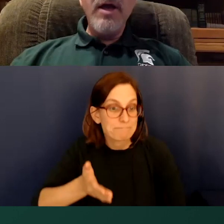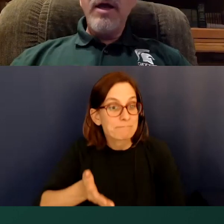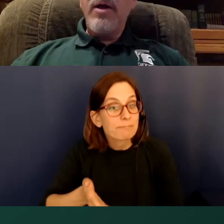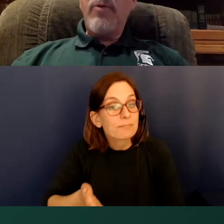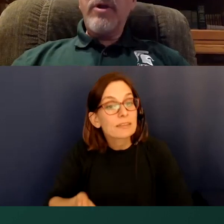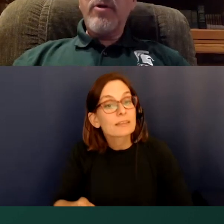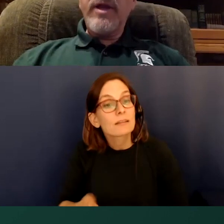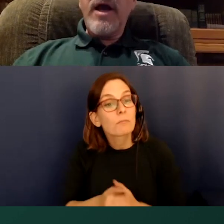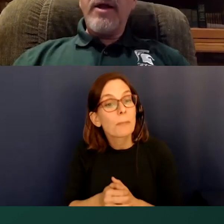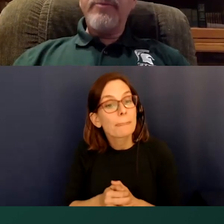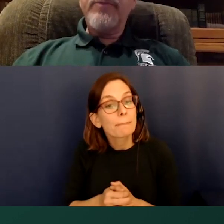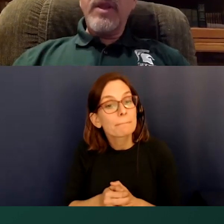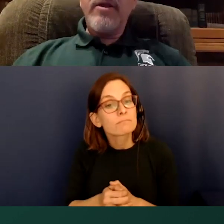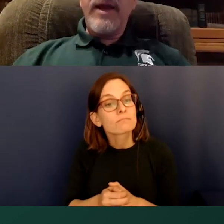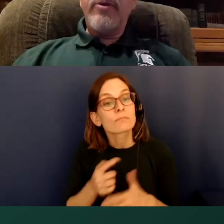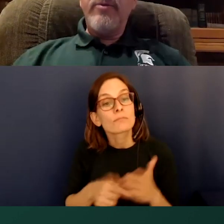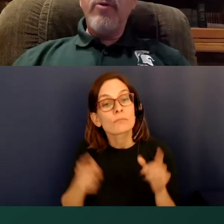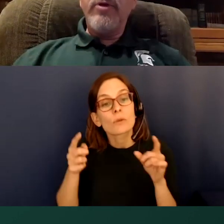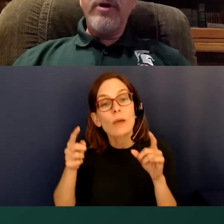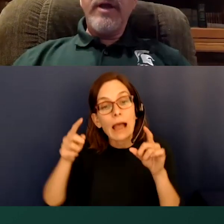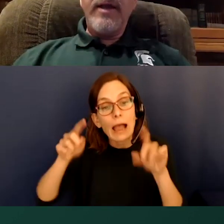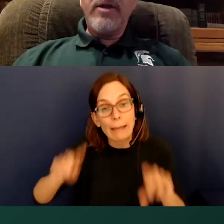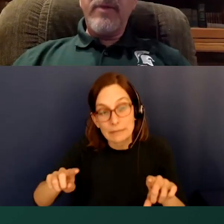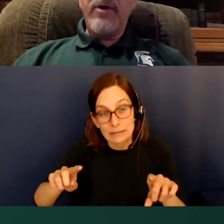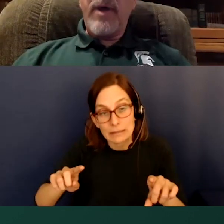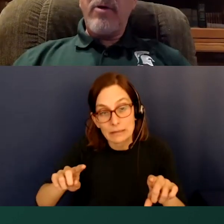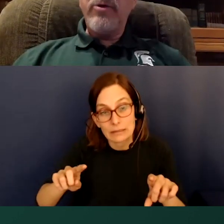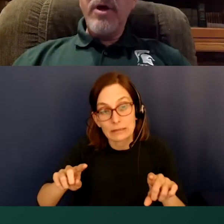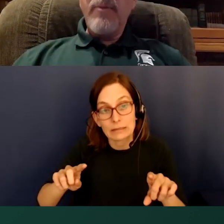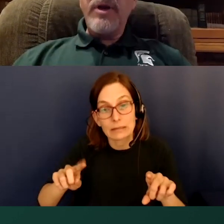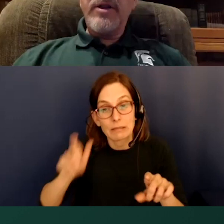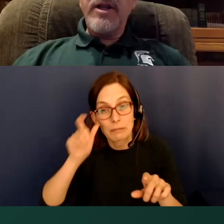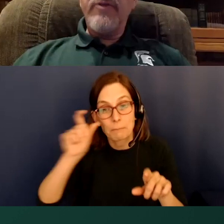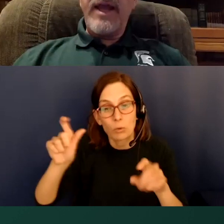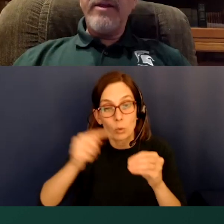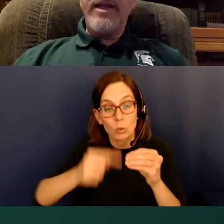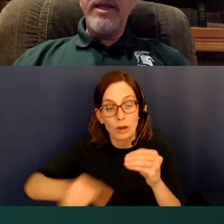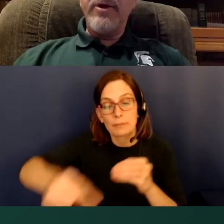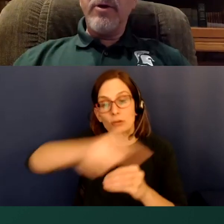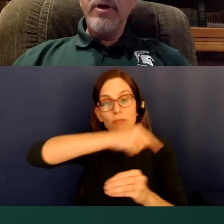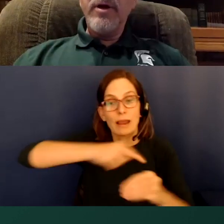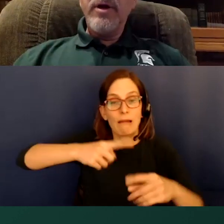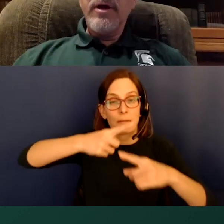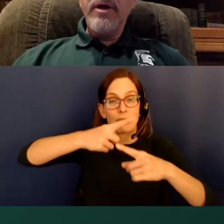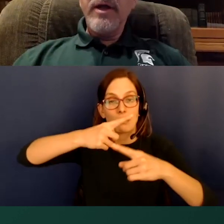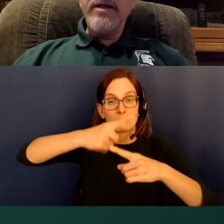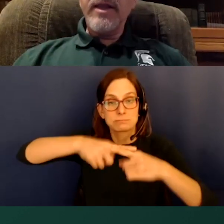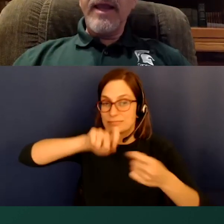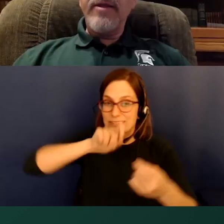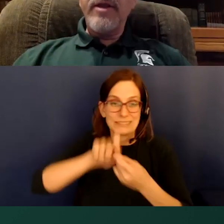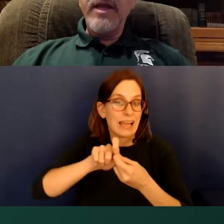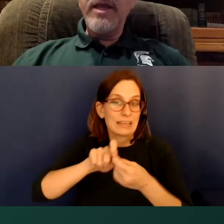So what's going on is that the moon is coming around, but instead of landing here,